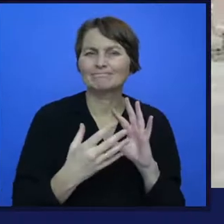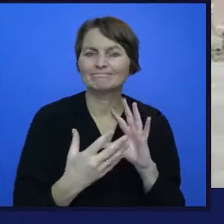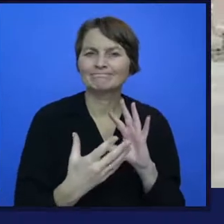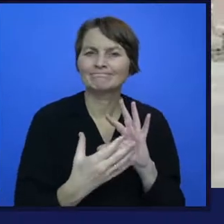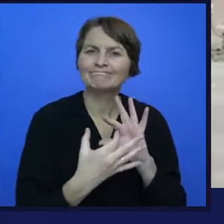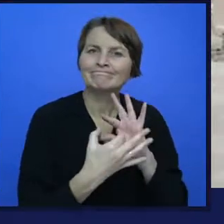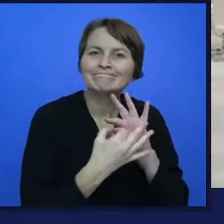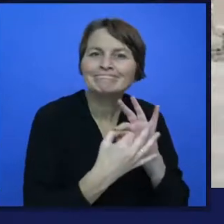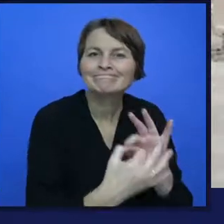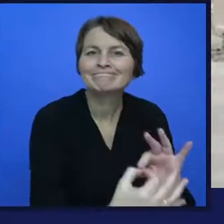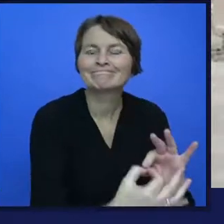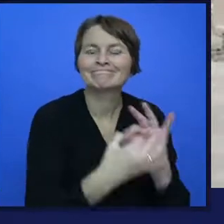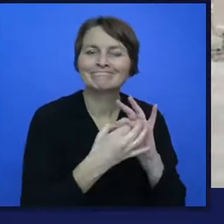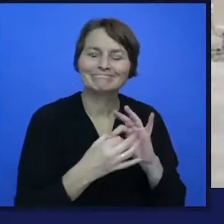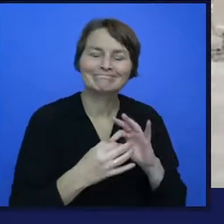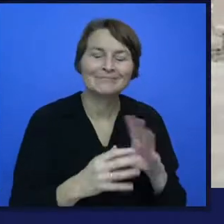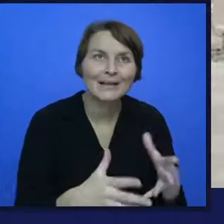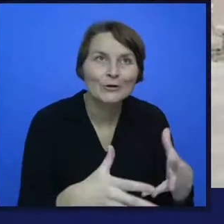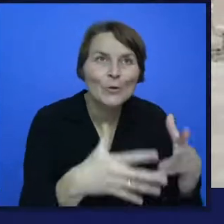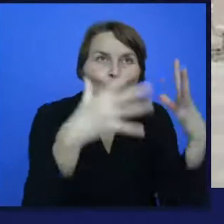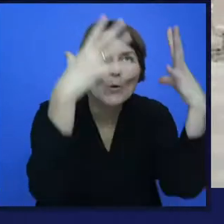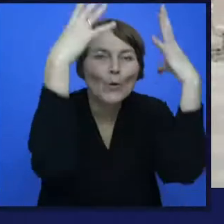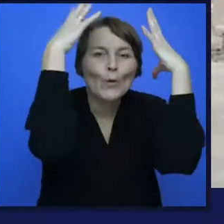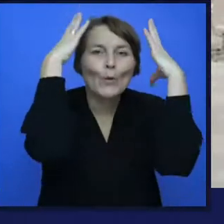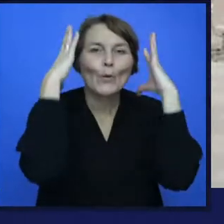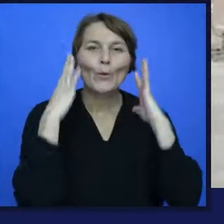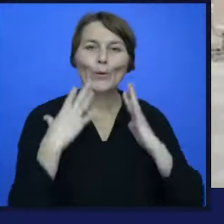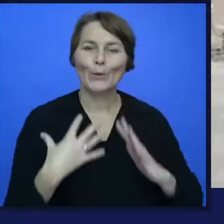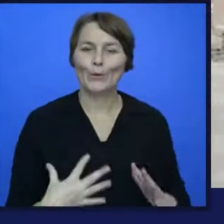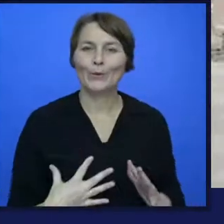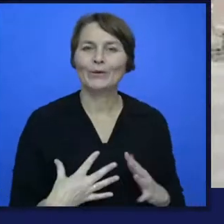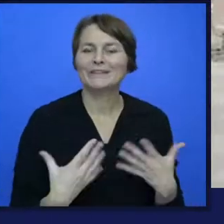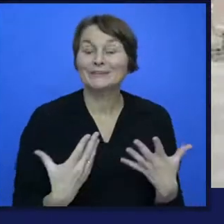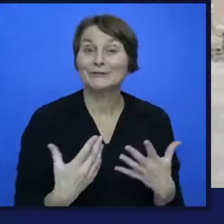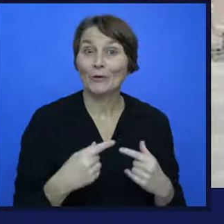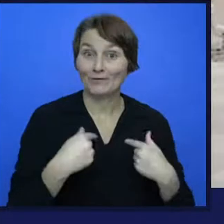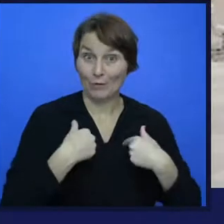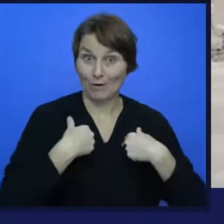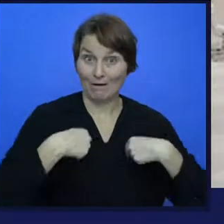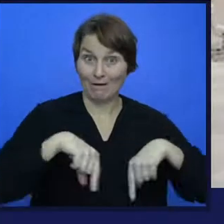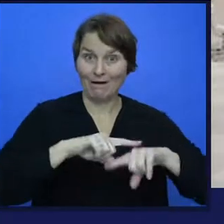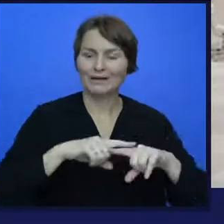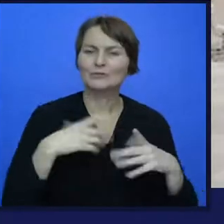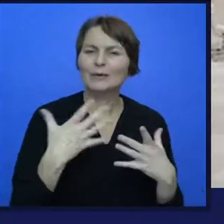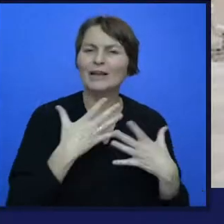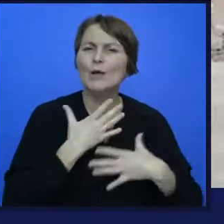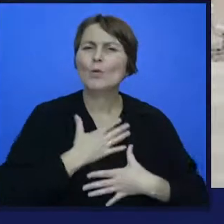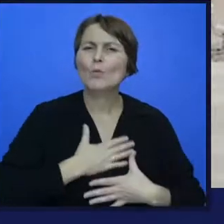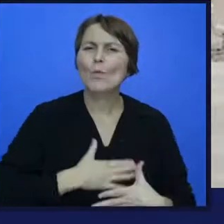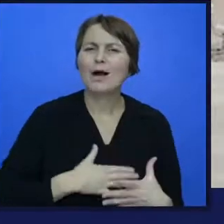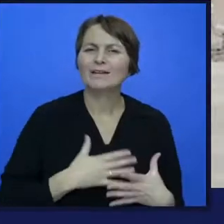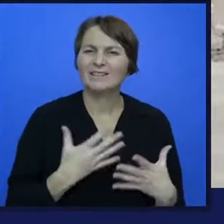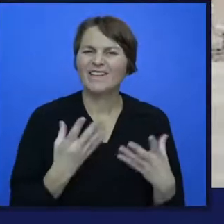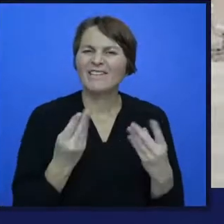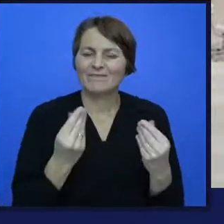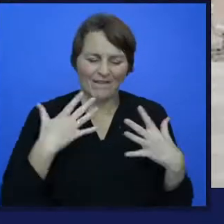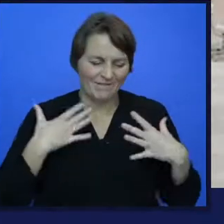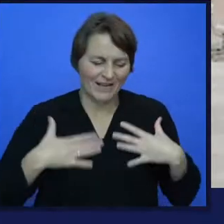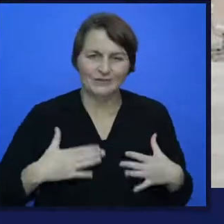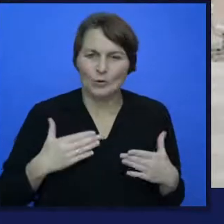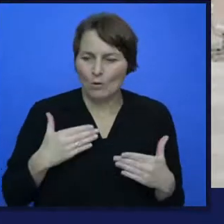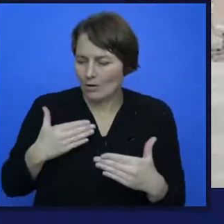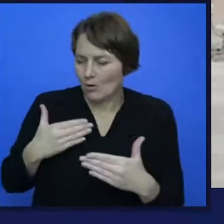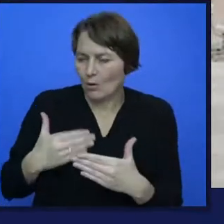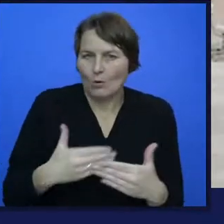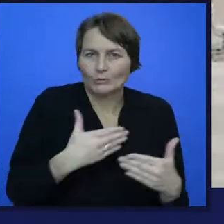at, which is quite interesting during our testing, was the sense of physical proximity and how important that was to actually feeling like you're using space together